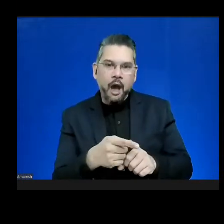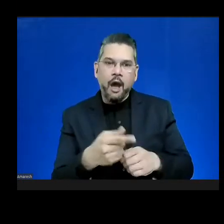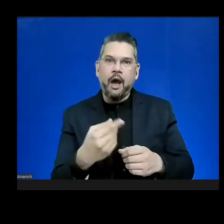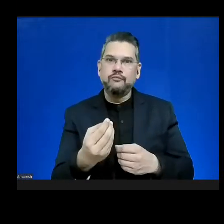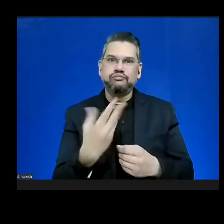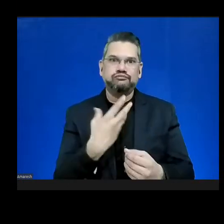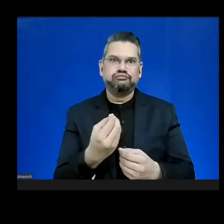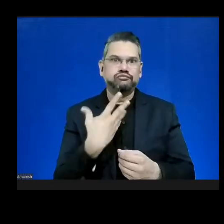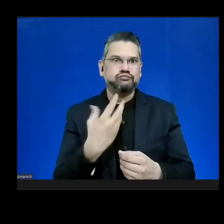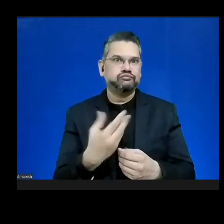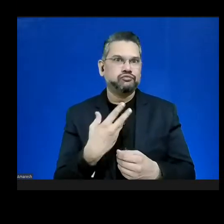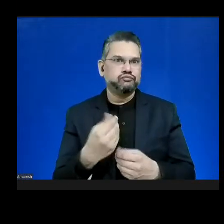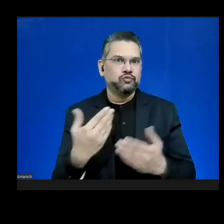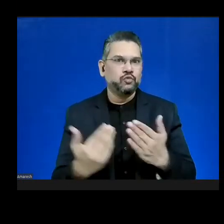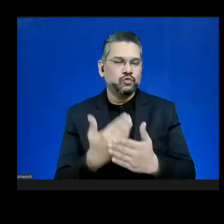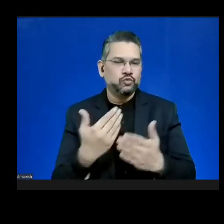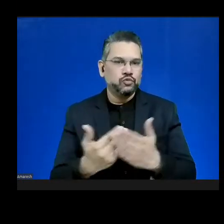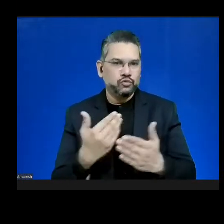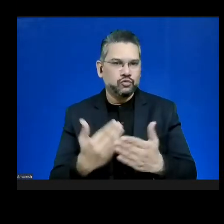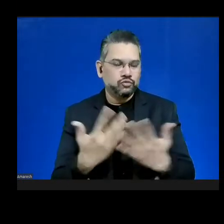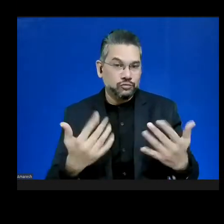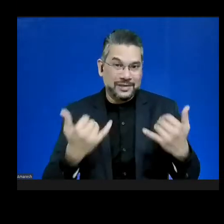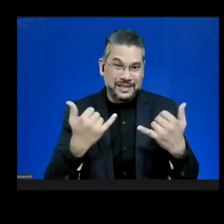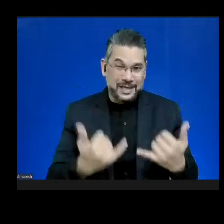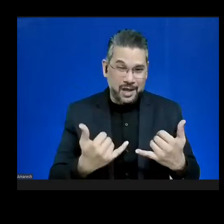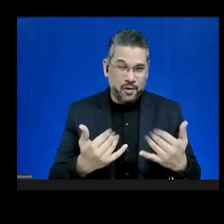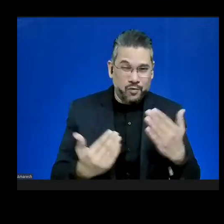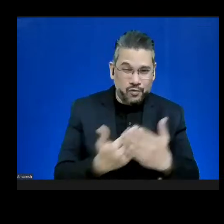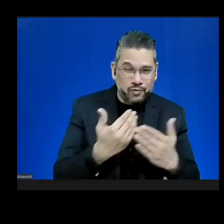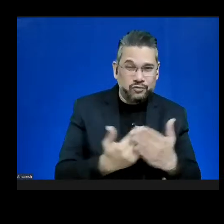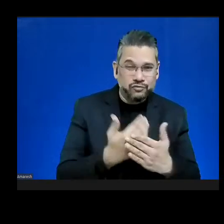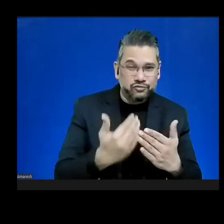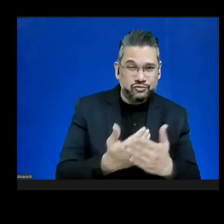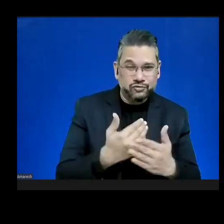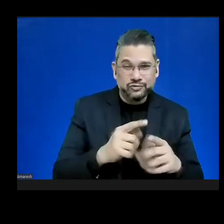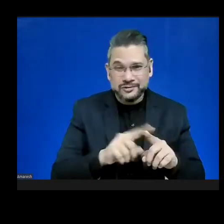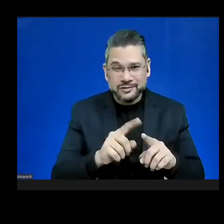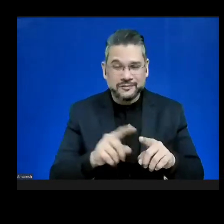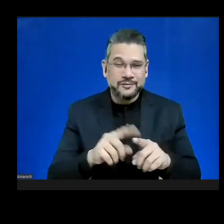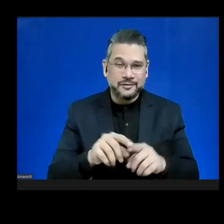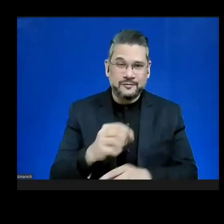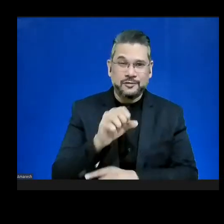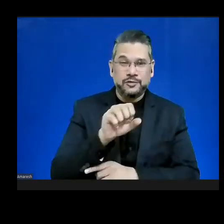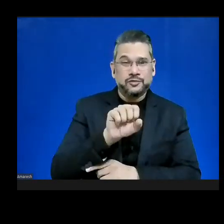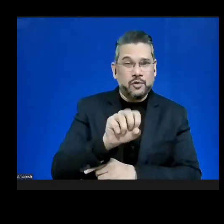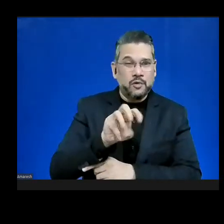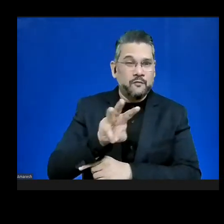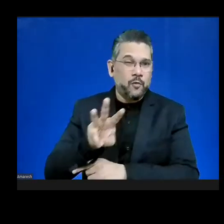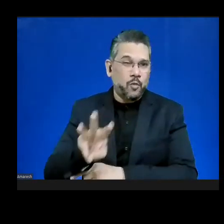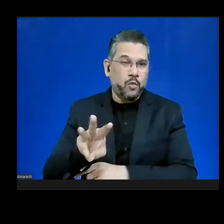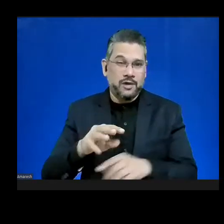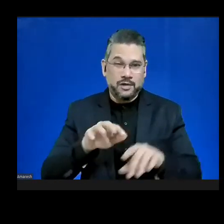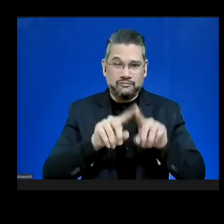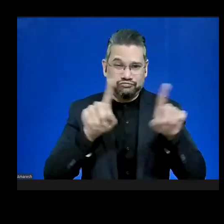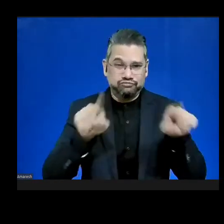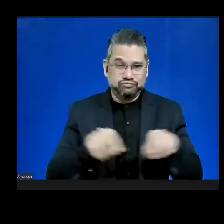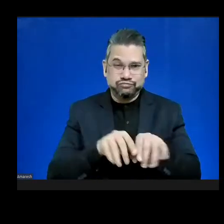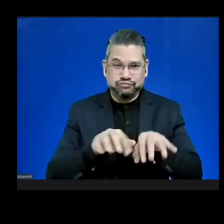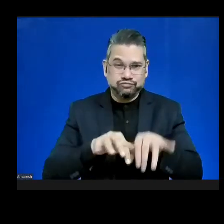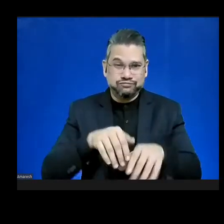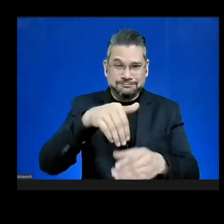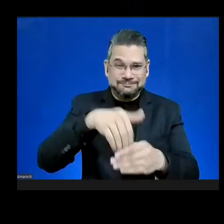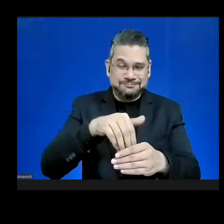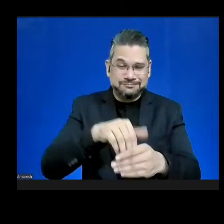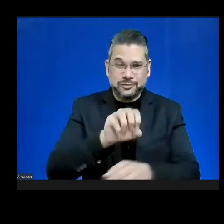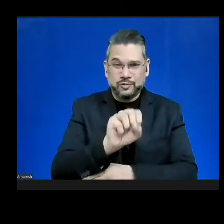in mind that whatever content you are developing on these softwares are accessible. The only thing is we